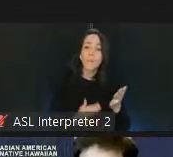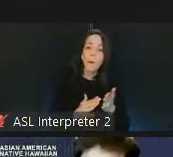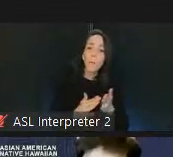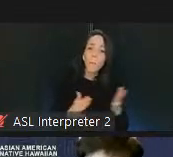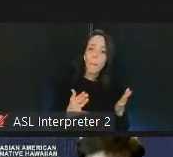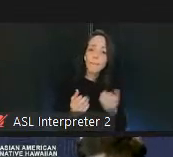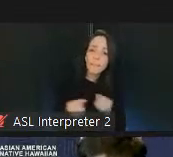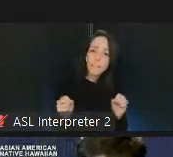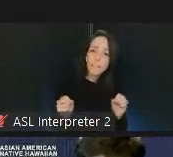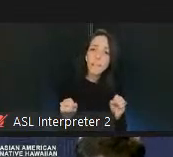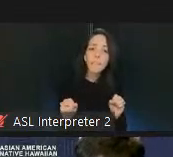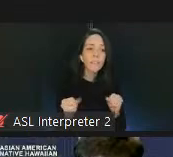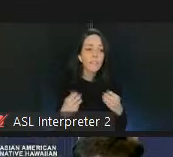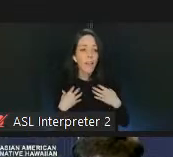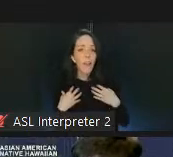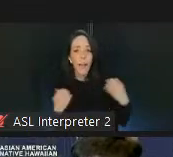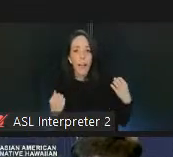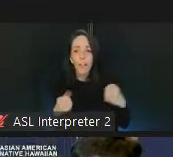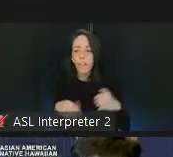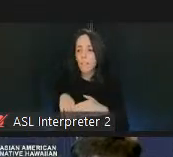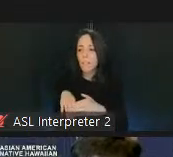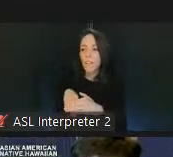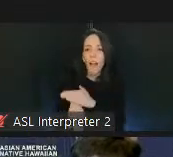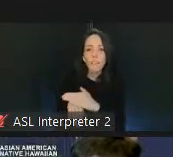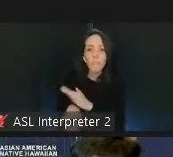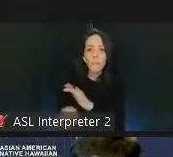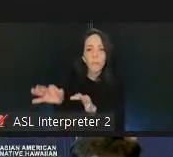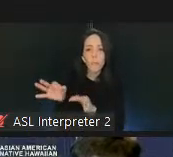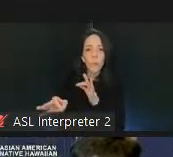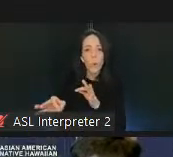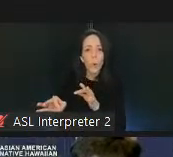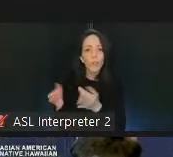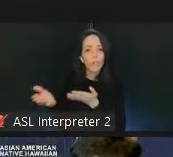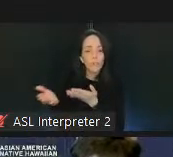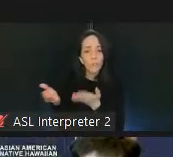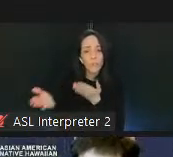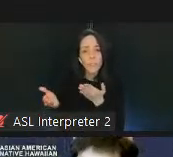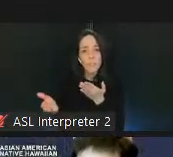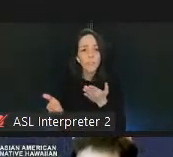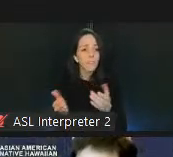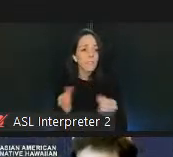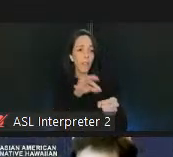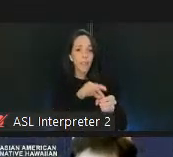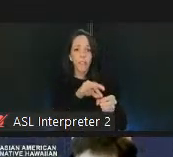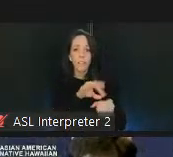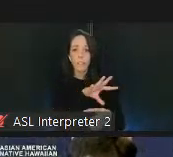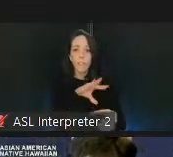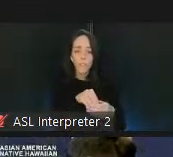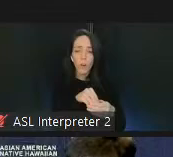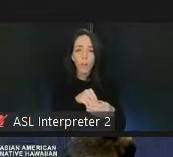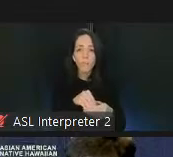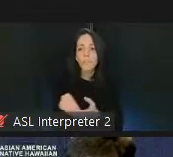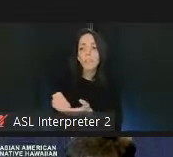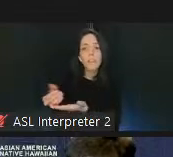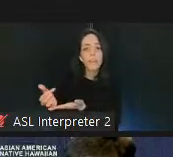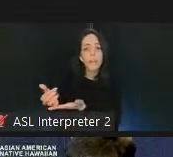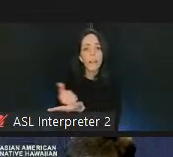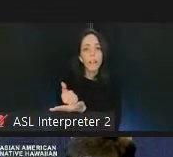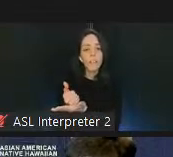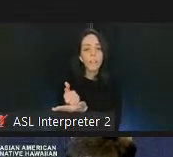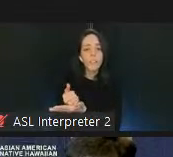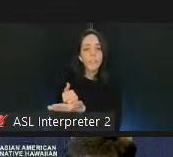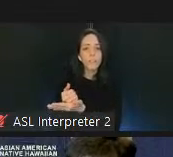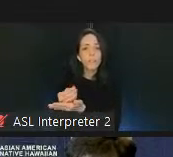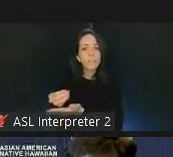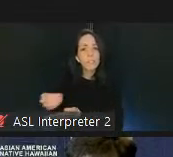safety, access to judicial services, participation in elections, collection and distribution of property